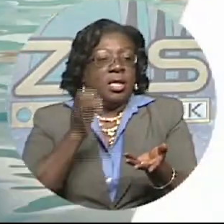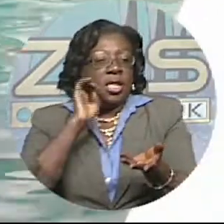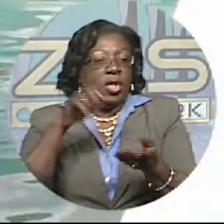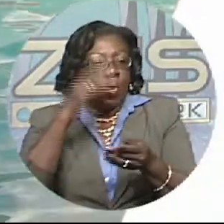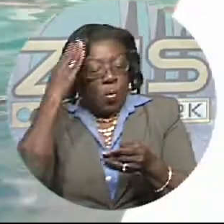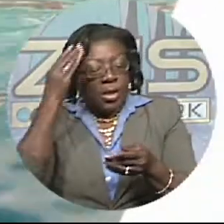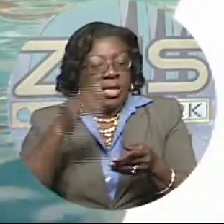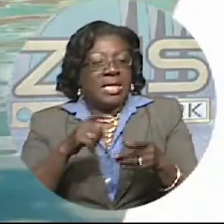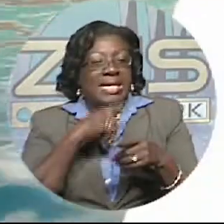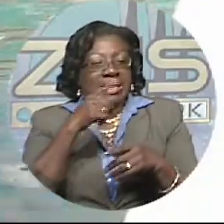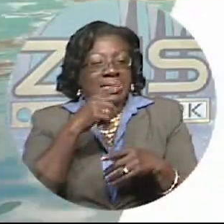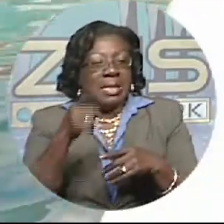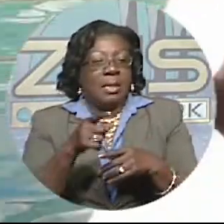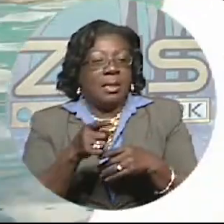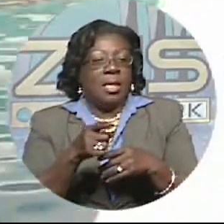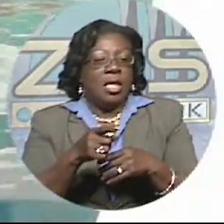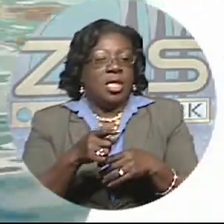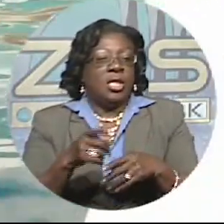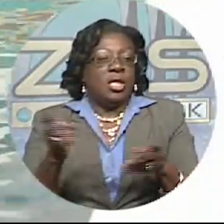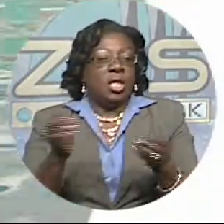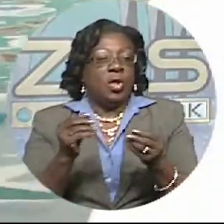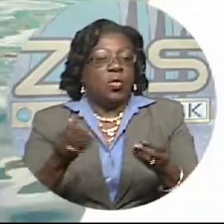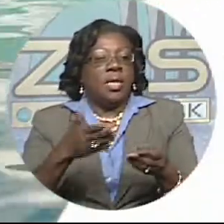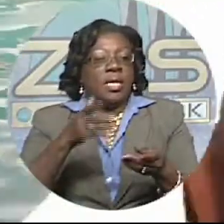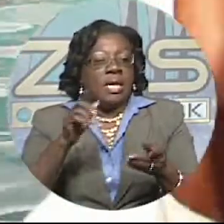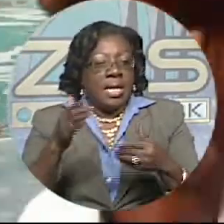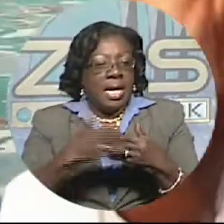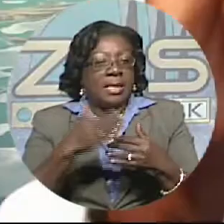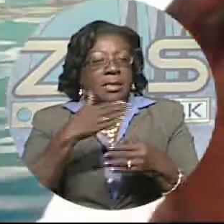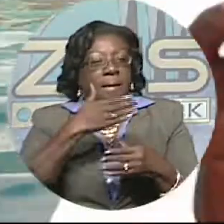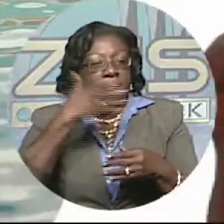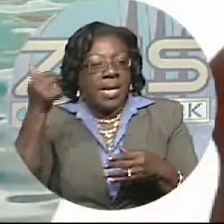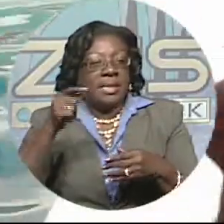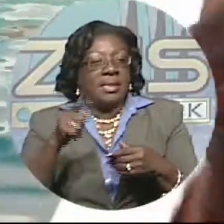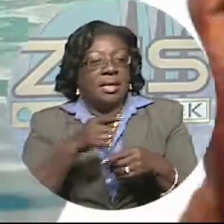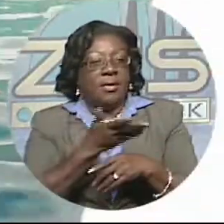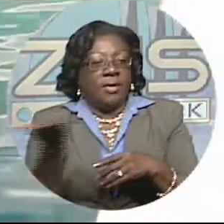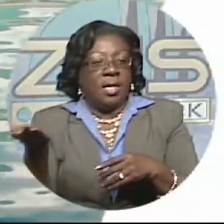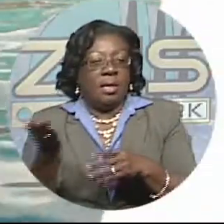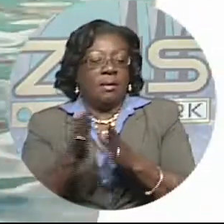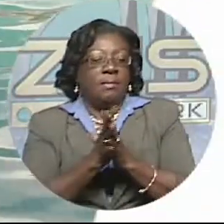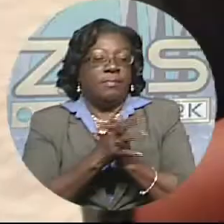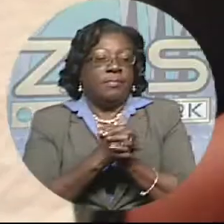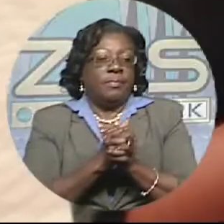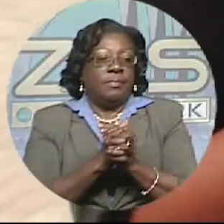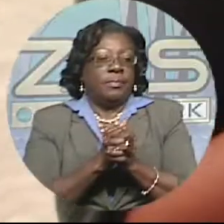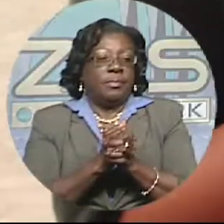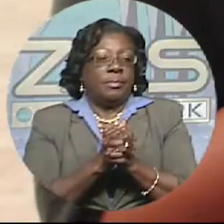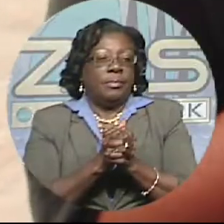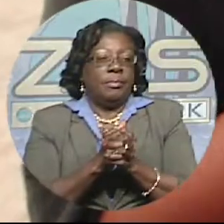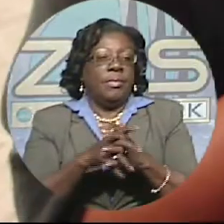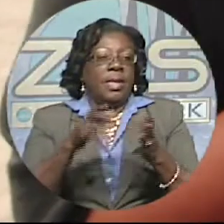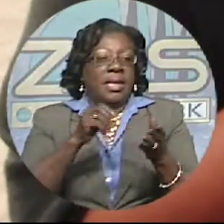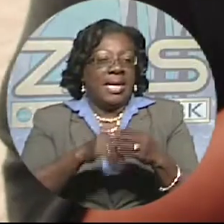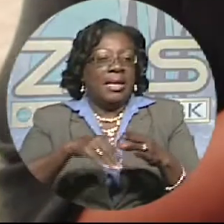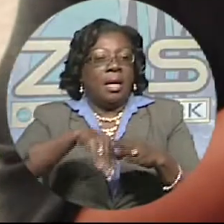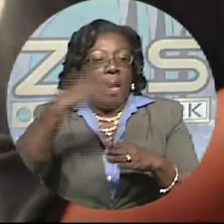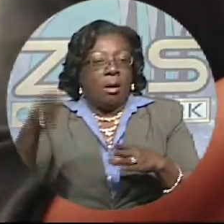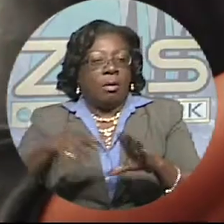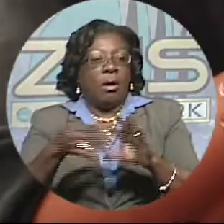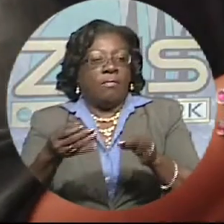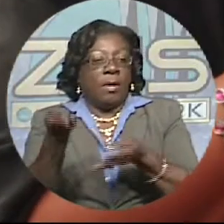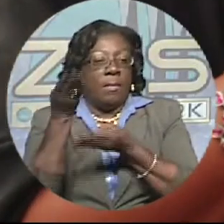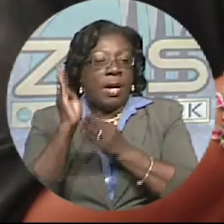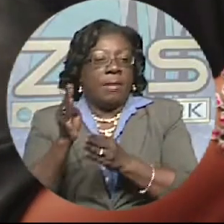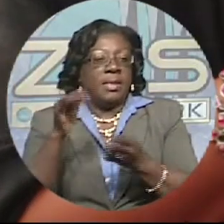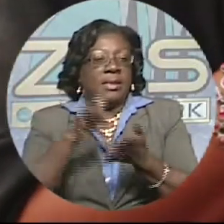say. She can do the next best thing and use tissue, as far as I'm concerned. Get the hell out of Bahamas.